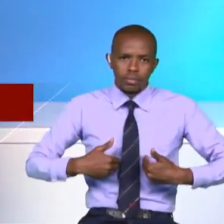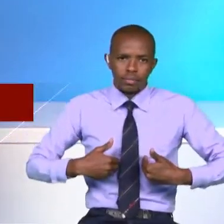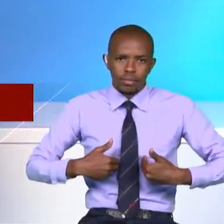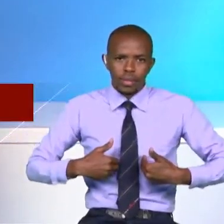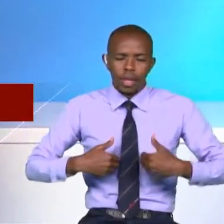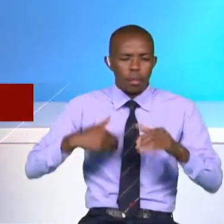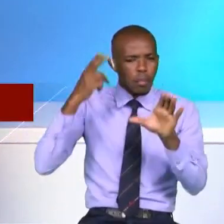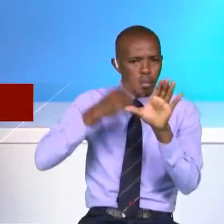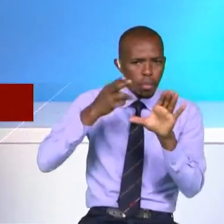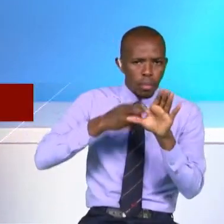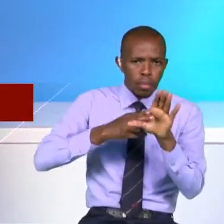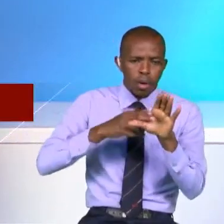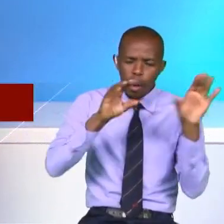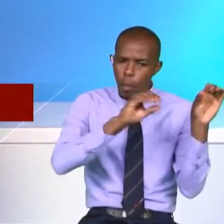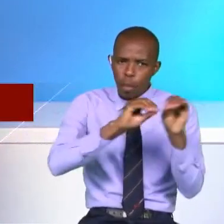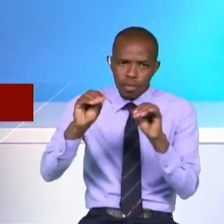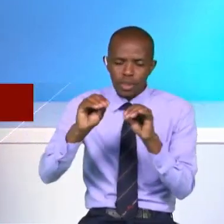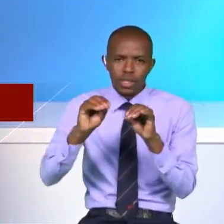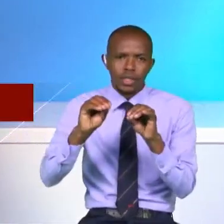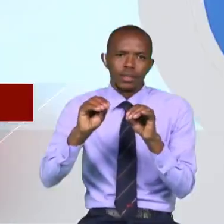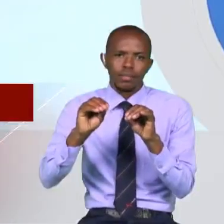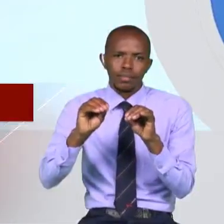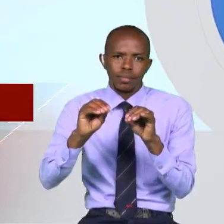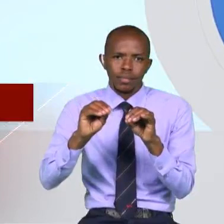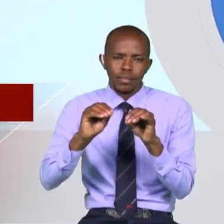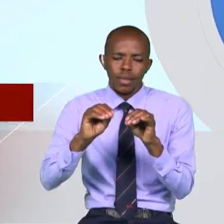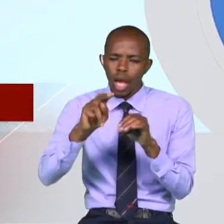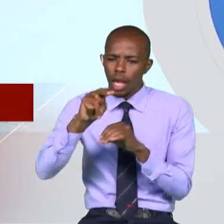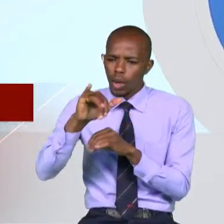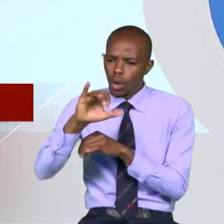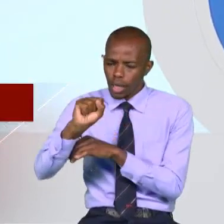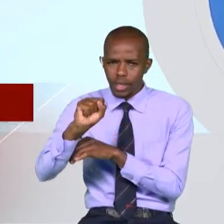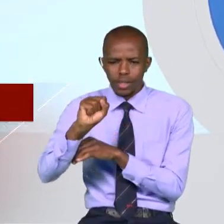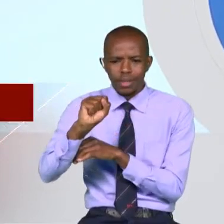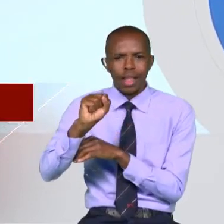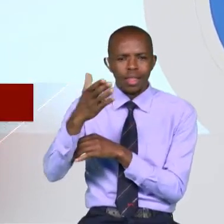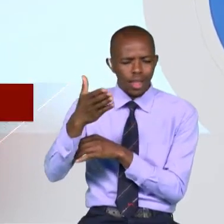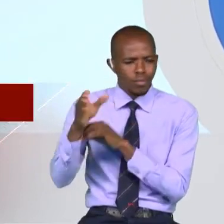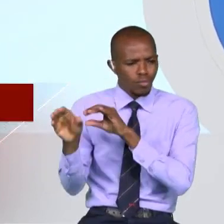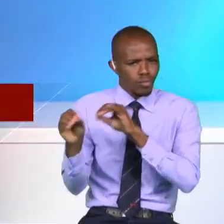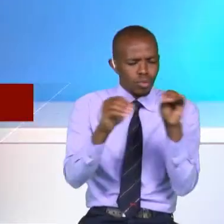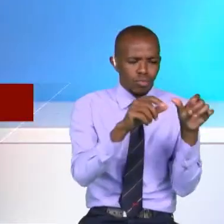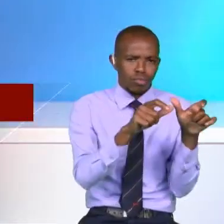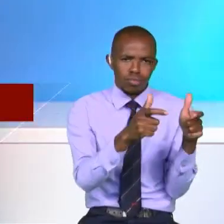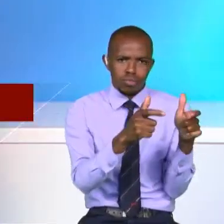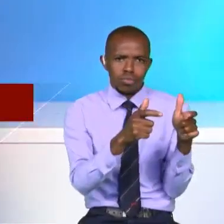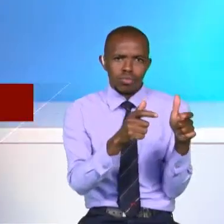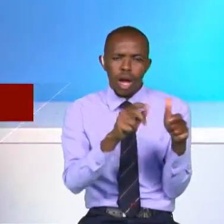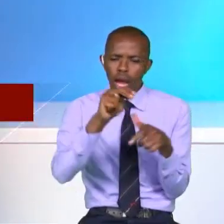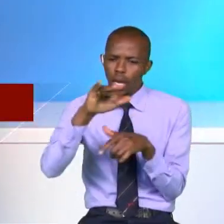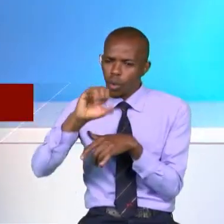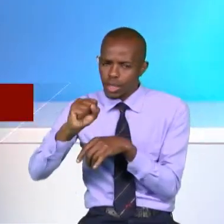I was participating in a movement called Unlock Our Country Movement. NIS were deployed at our press conference. NIS, half the time